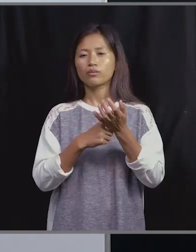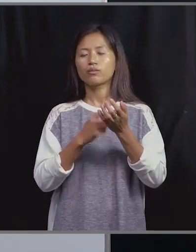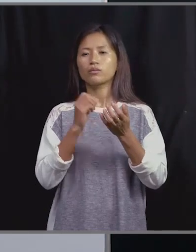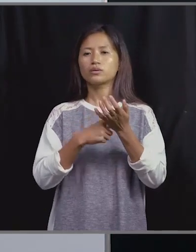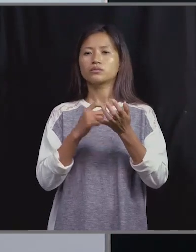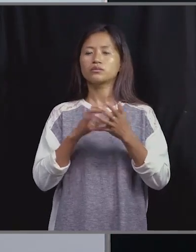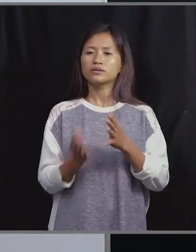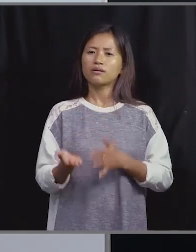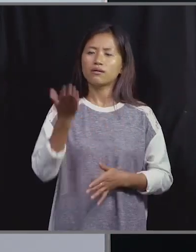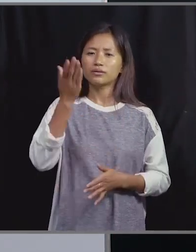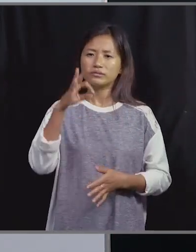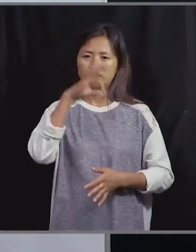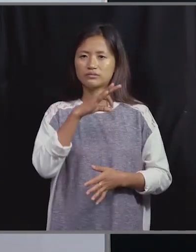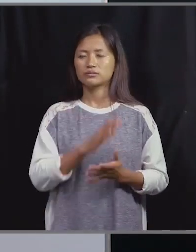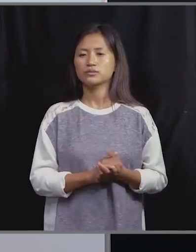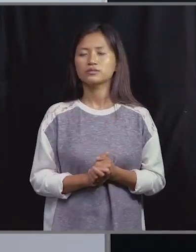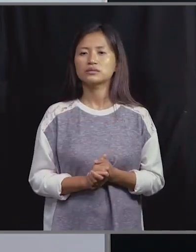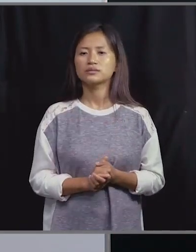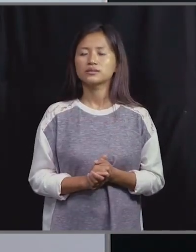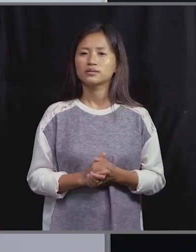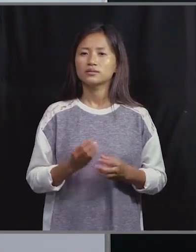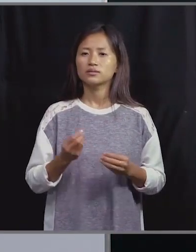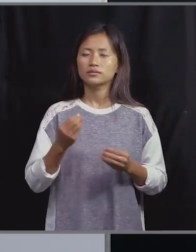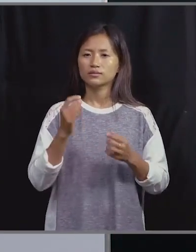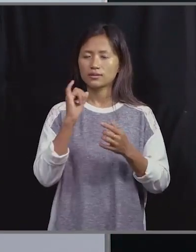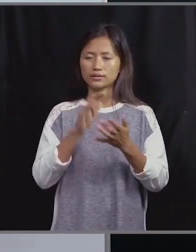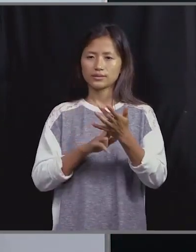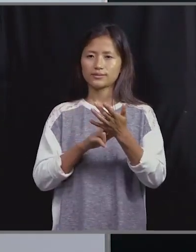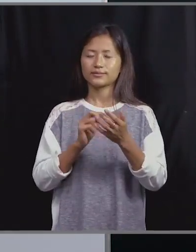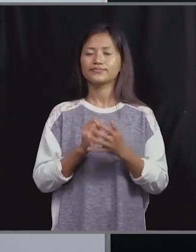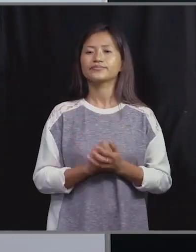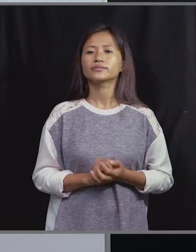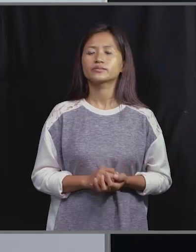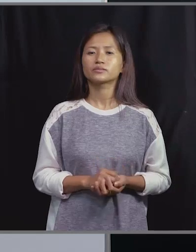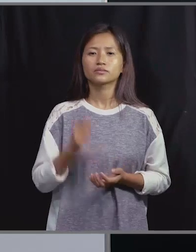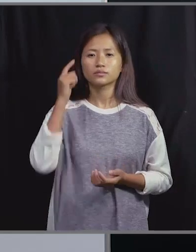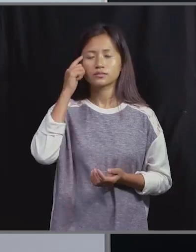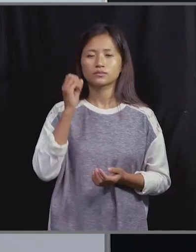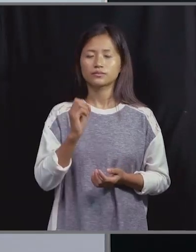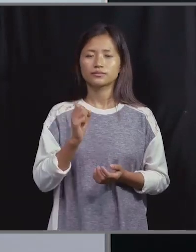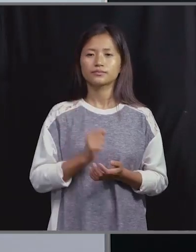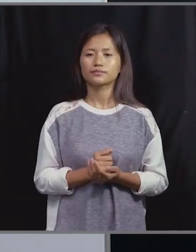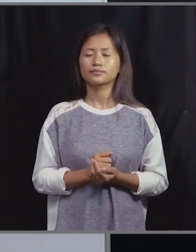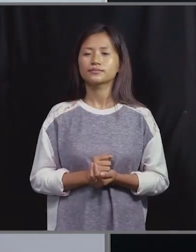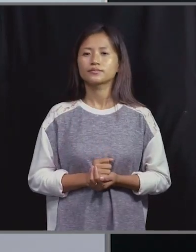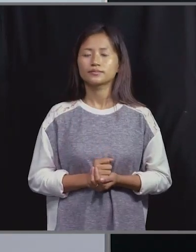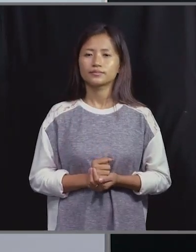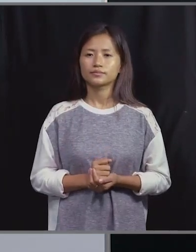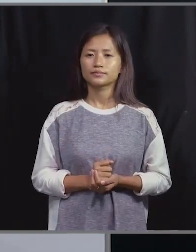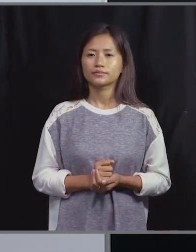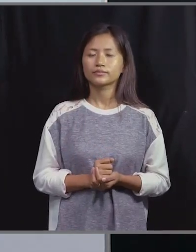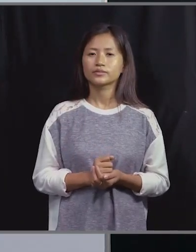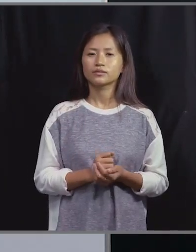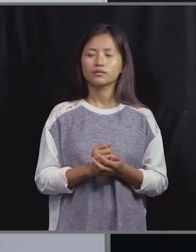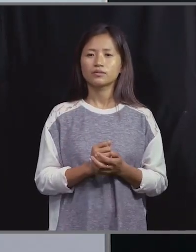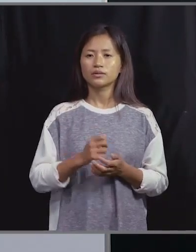a very high rate of interest. So it led to indebtedness. Please keep in mind that. So poverty and indebtedness